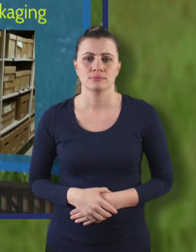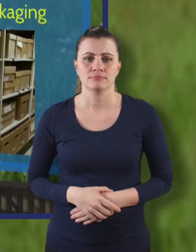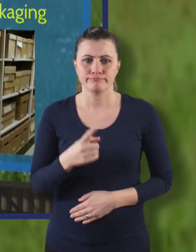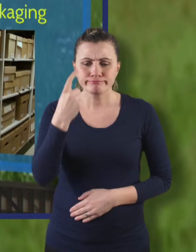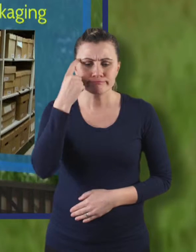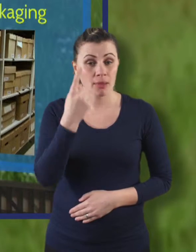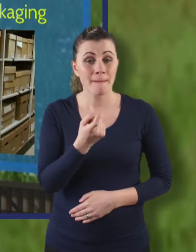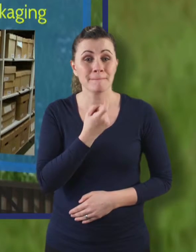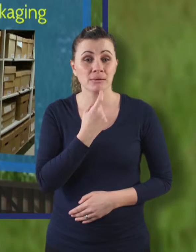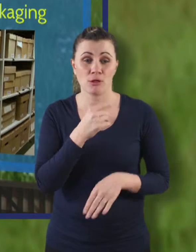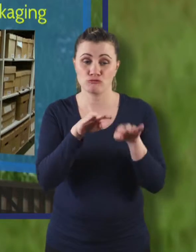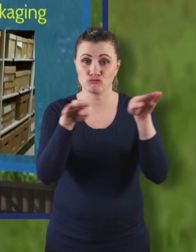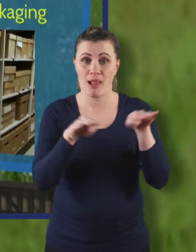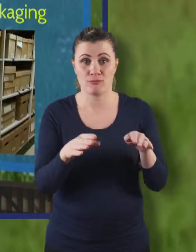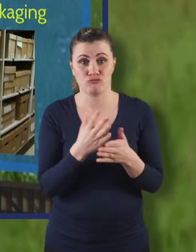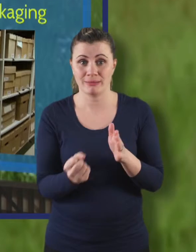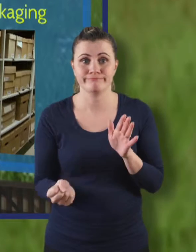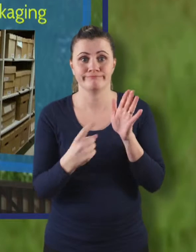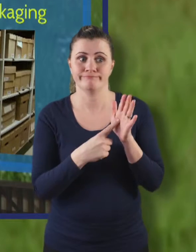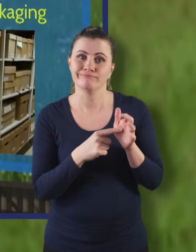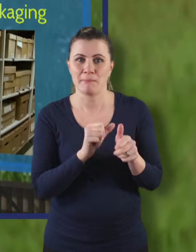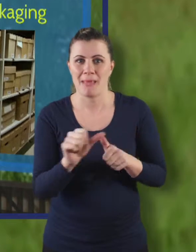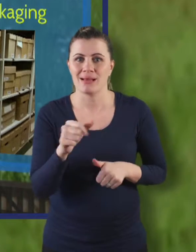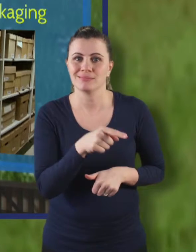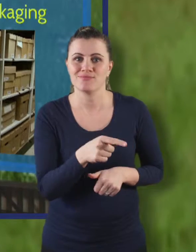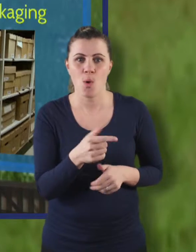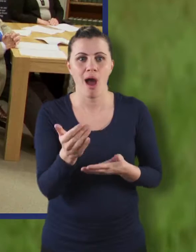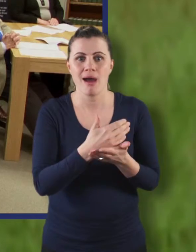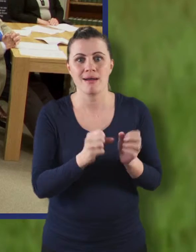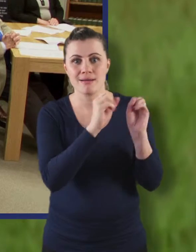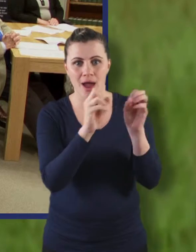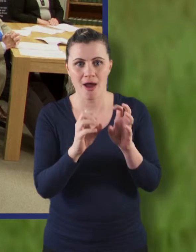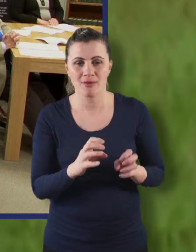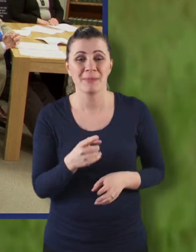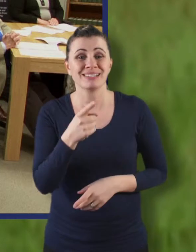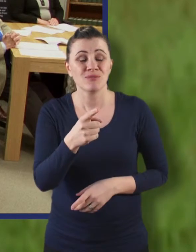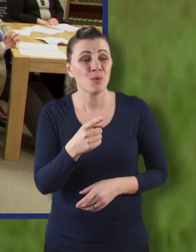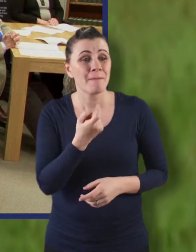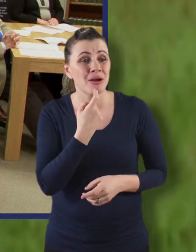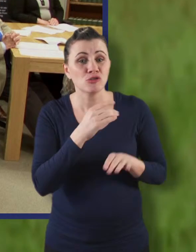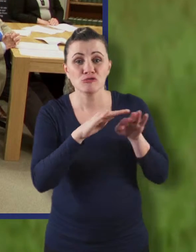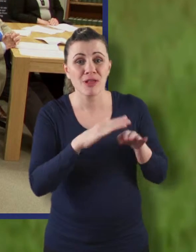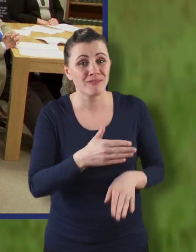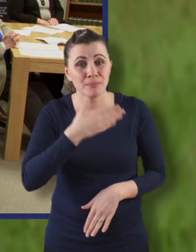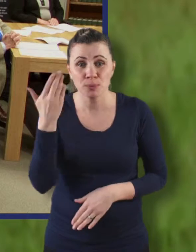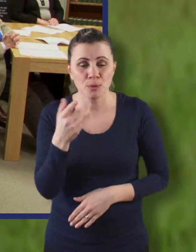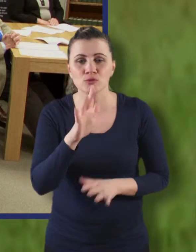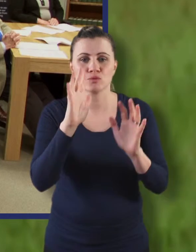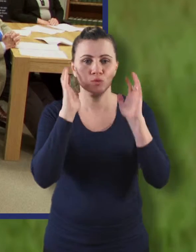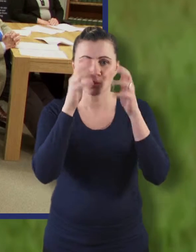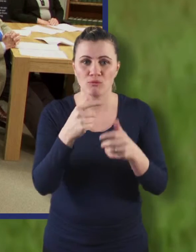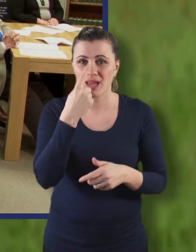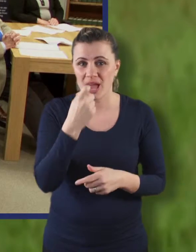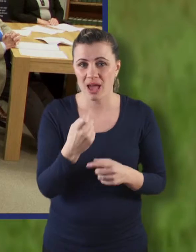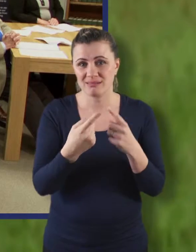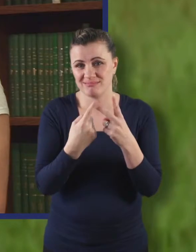can be secured to the ceiling and the floor. There are other alternatives available as well if you don't have access to those. You can use lockable